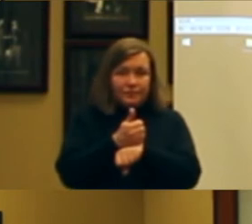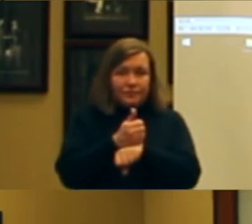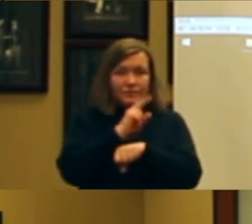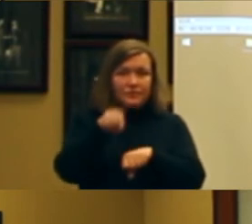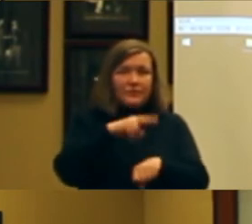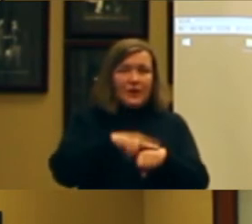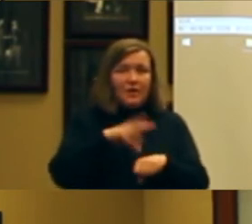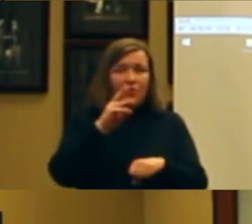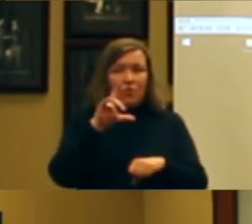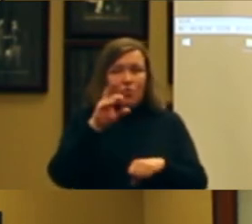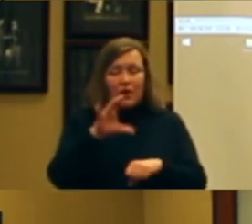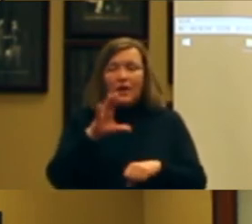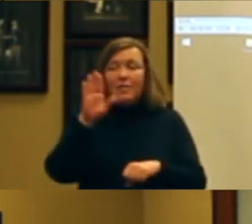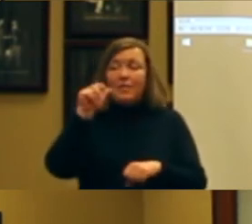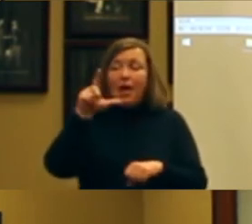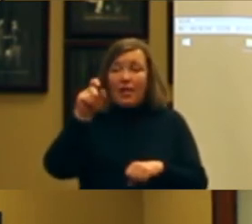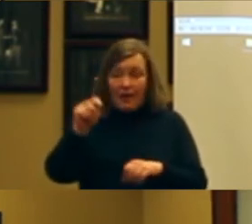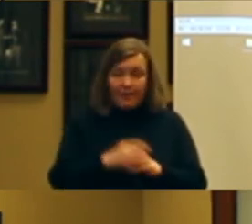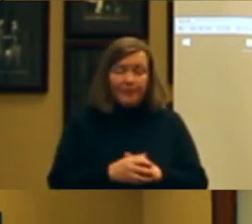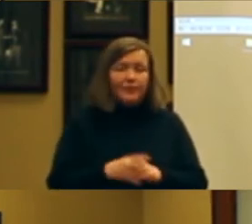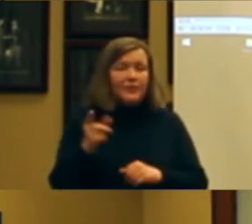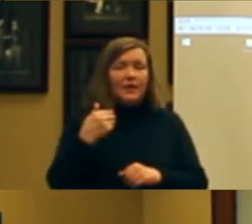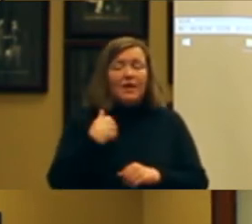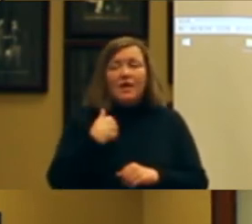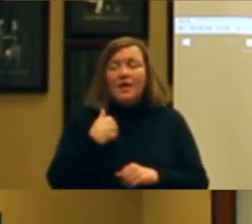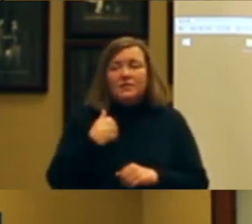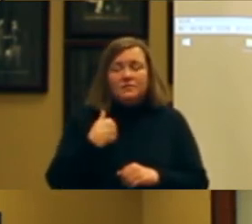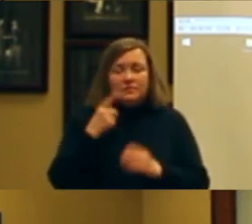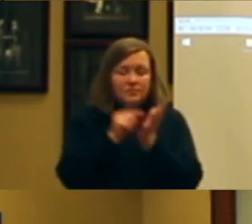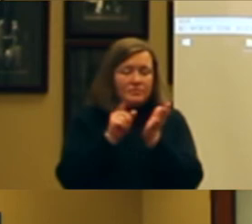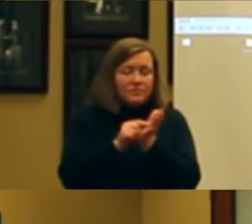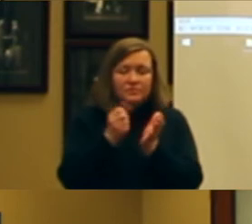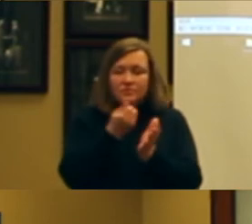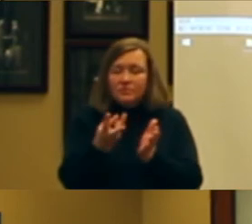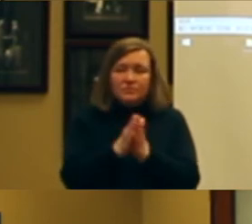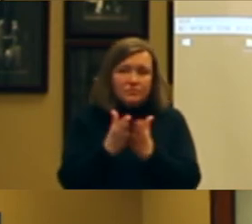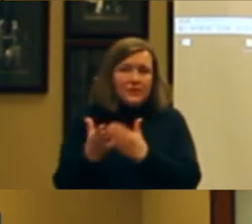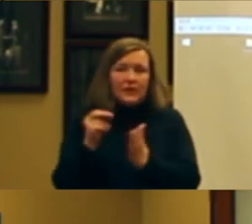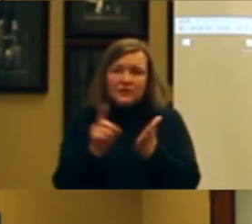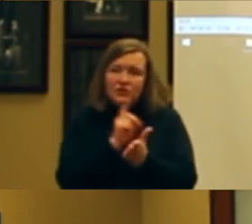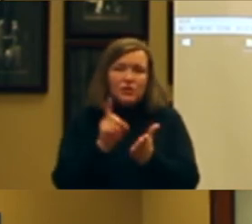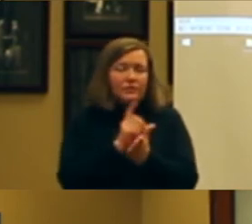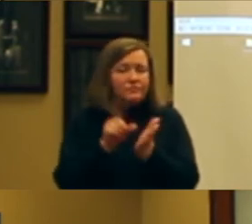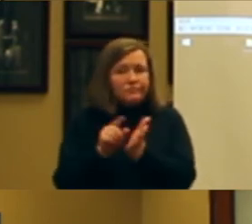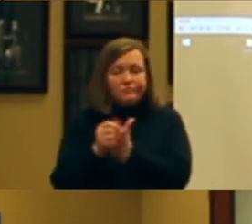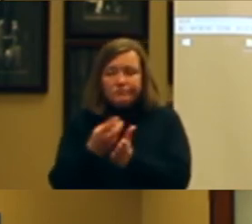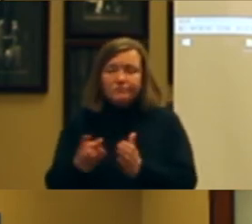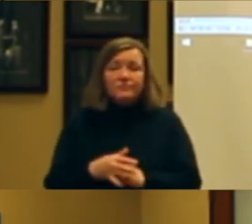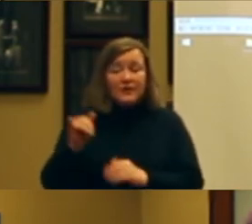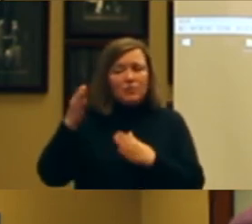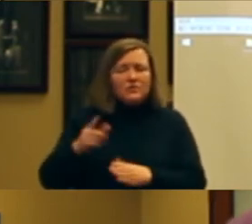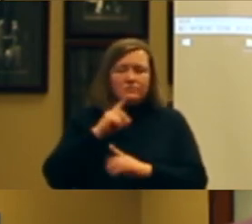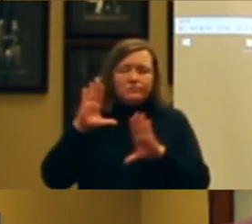the National Folkloric Ballet. He has dozens of books published, dictionaries. I mean, he's an